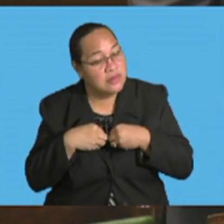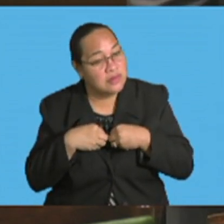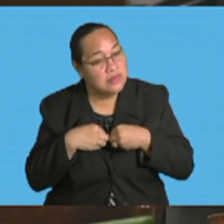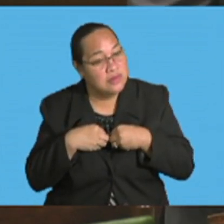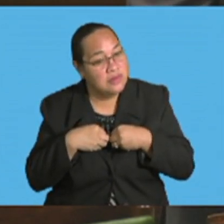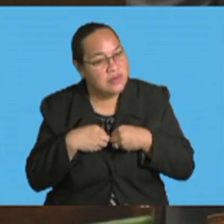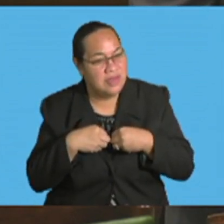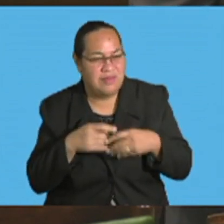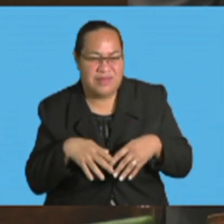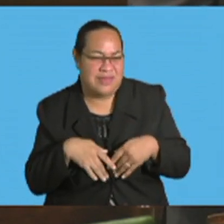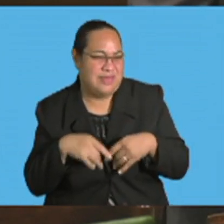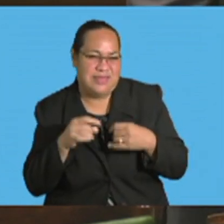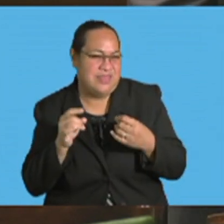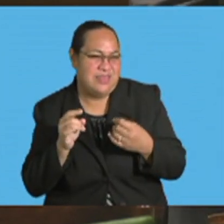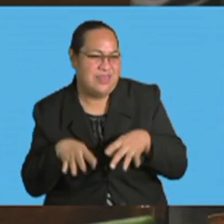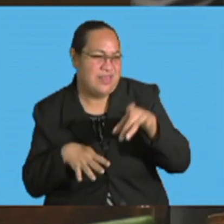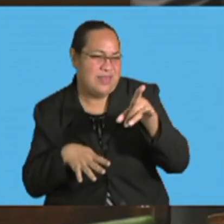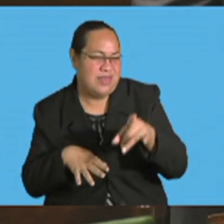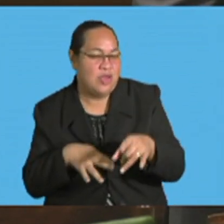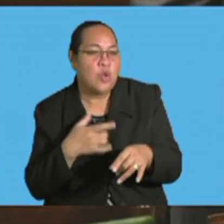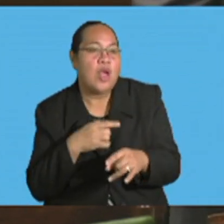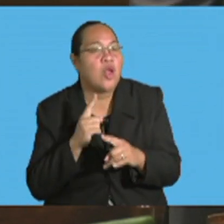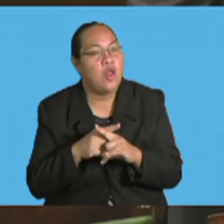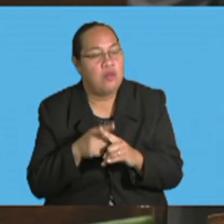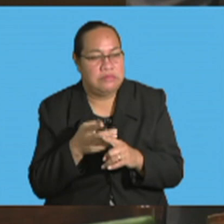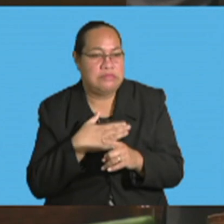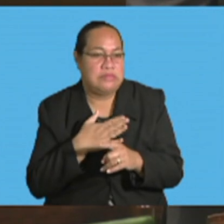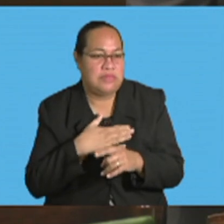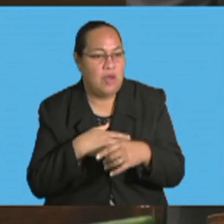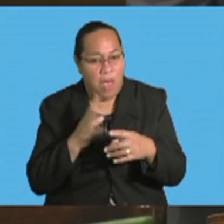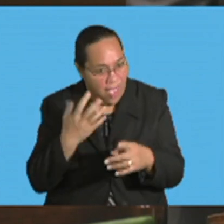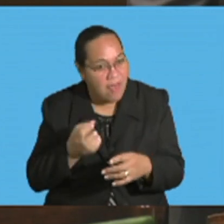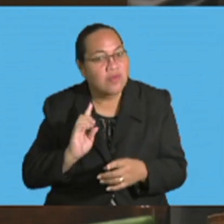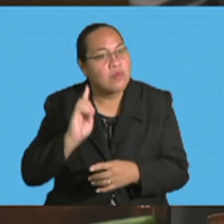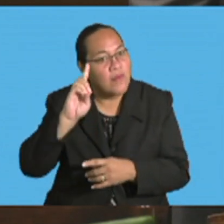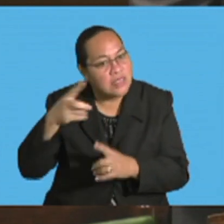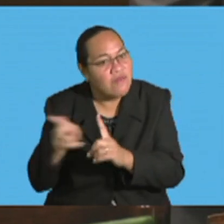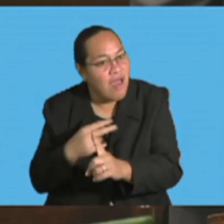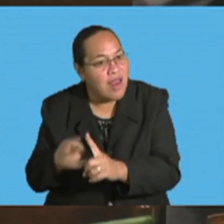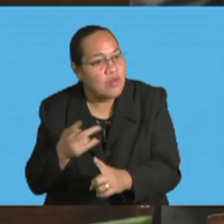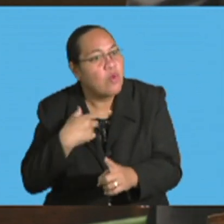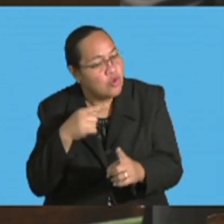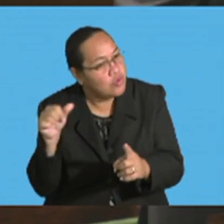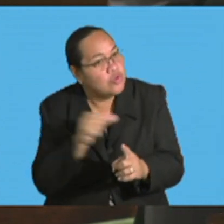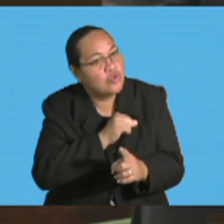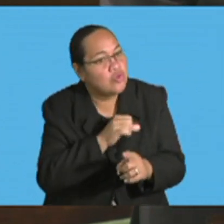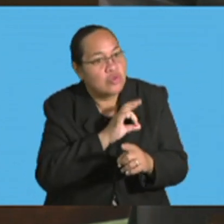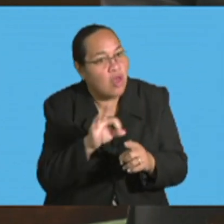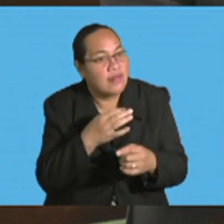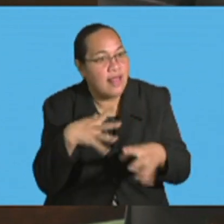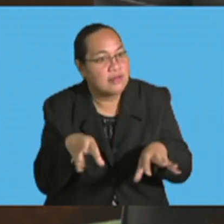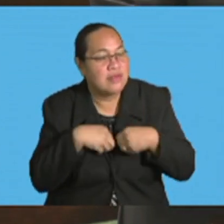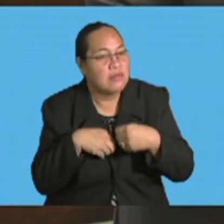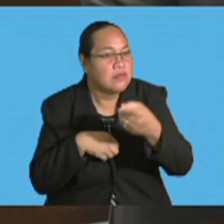of a despicable attempt to excuse domestic violence in Fijian society by directing misplaced blame along